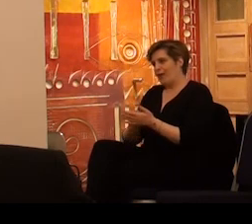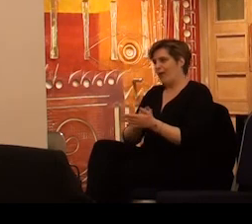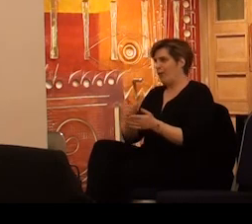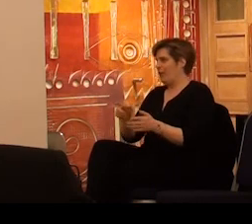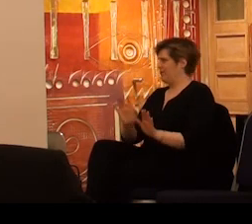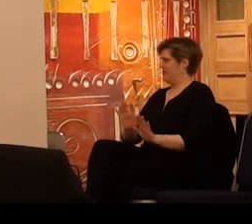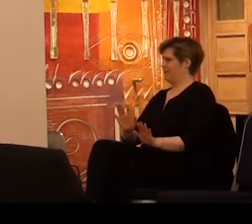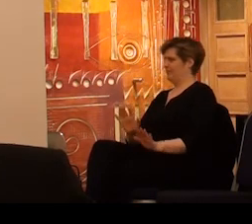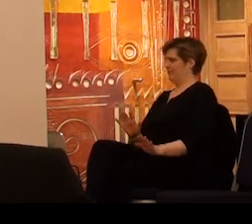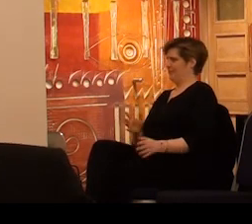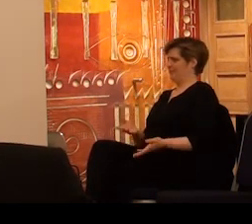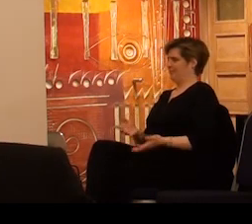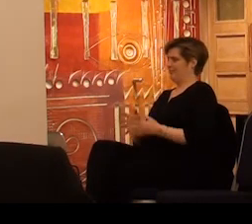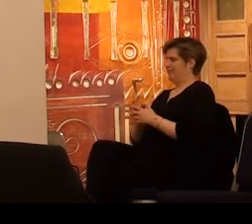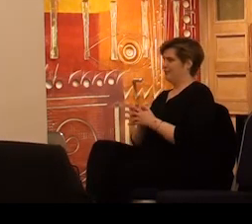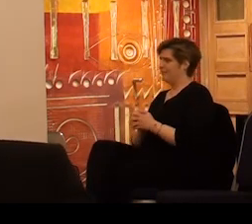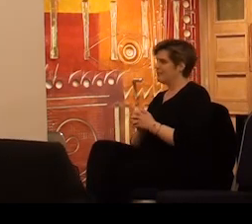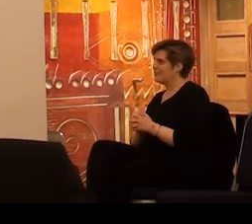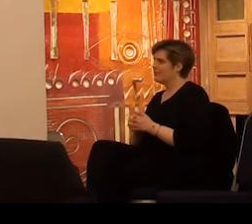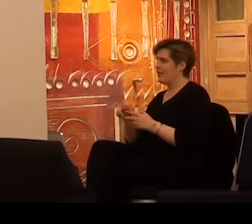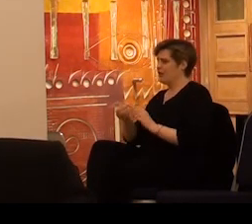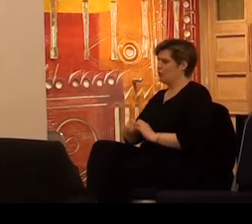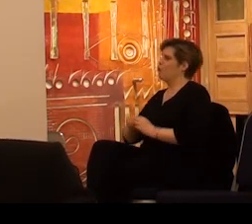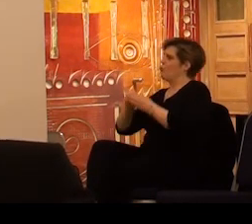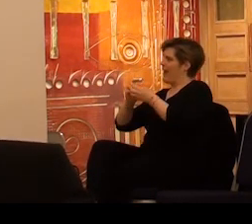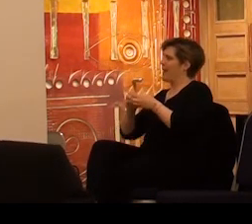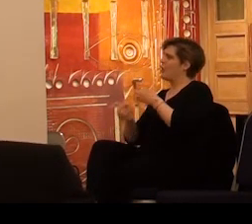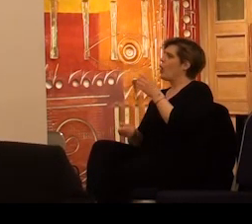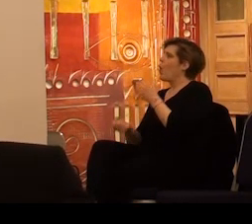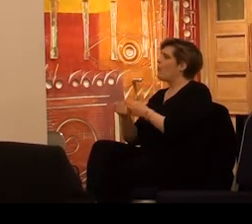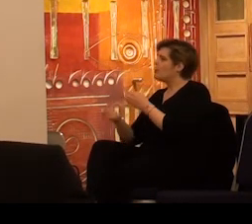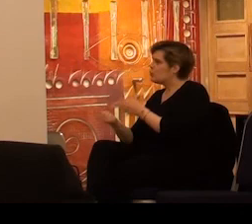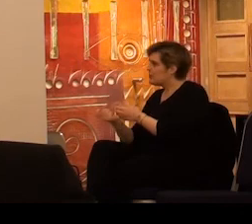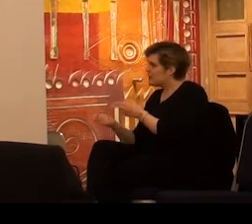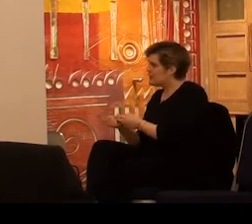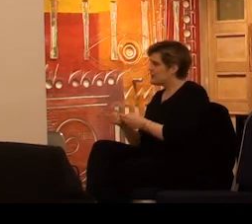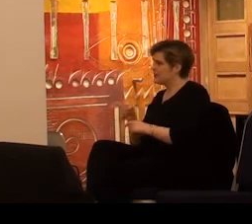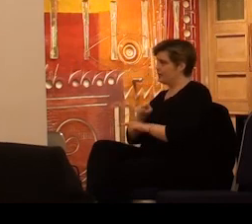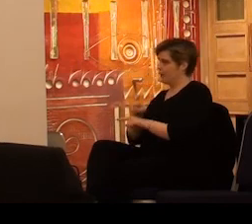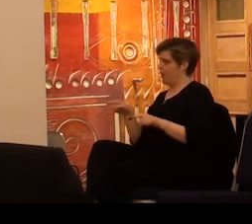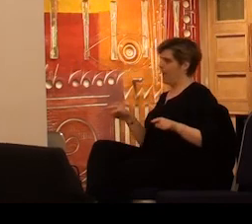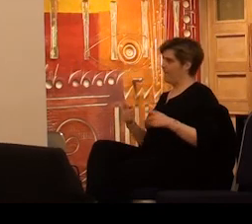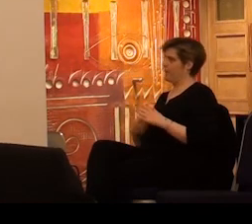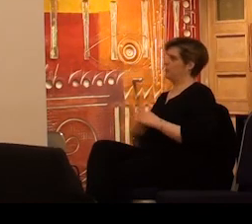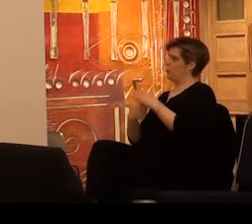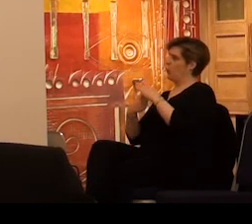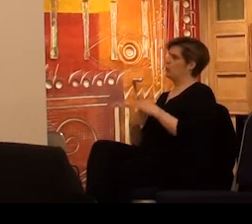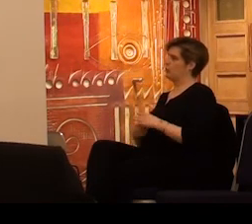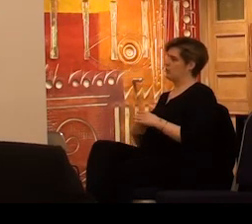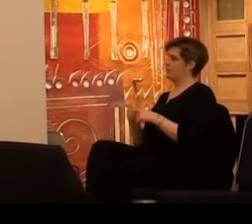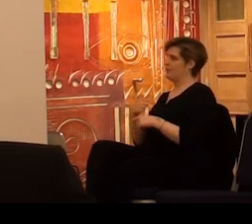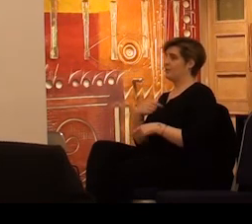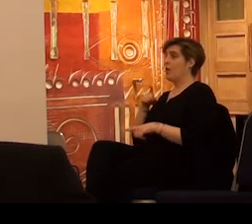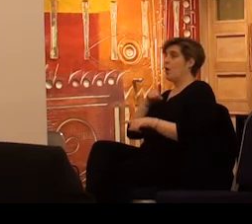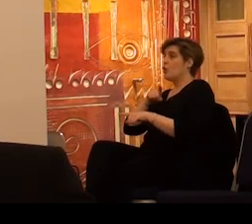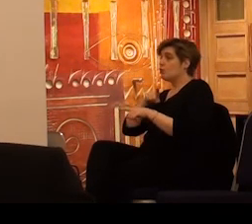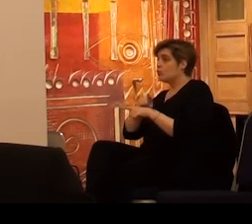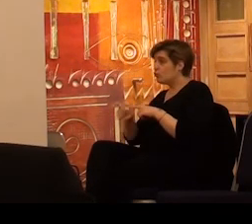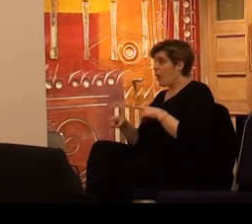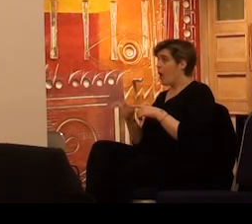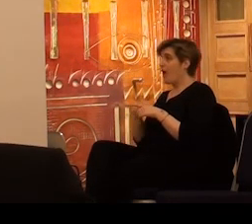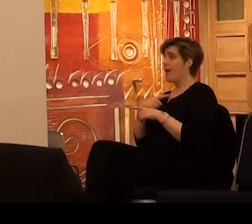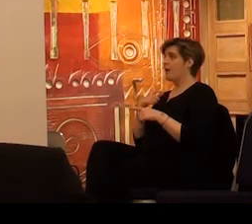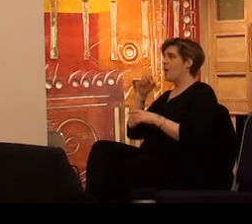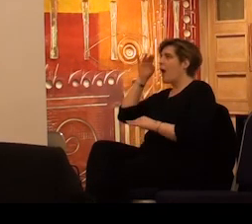exactly what Alison was saying to start with. Creating opportunities is important. And for me, it's about high aspirations for everybody,